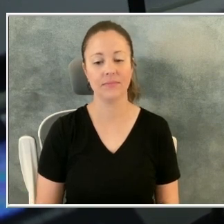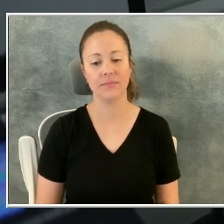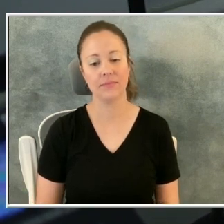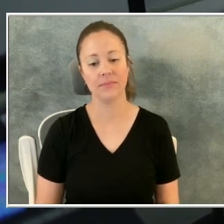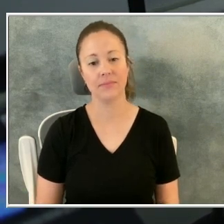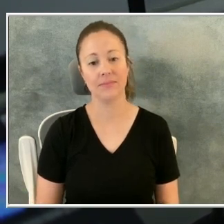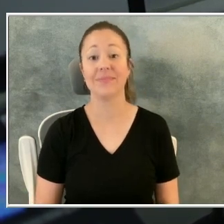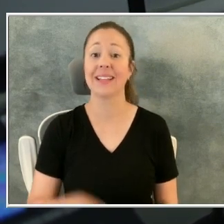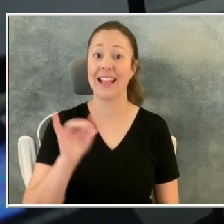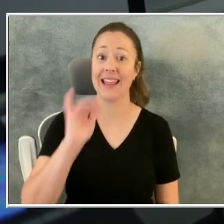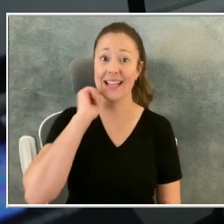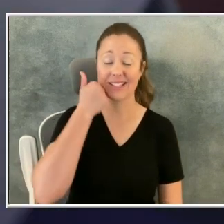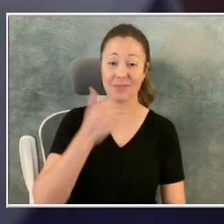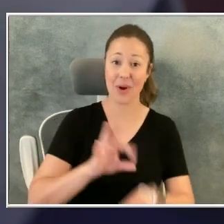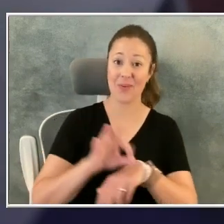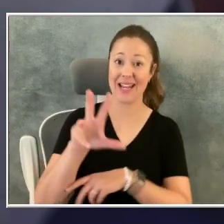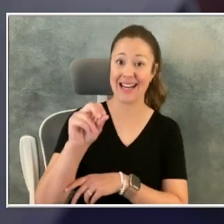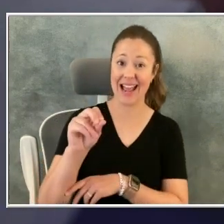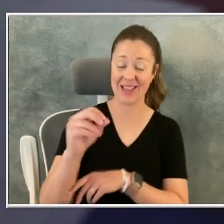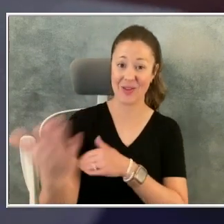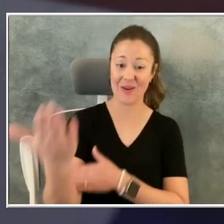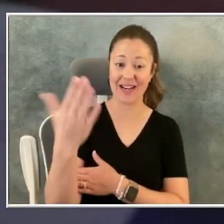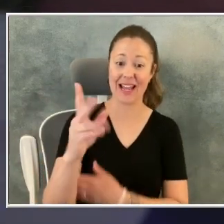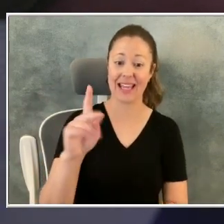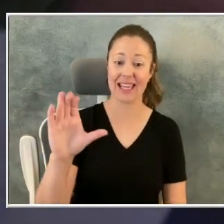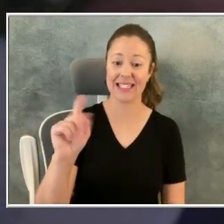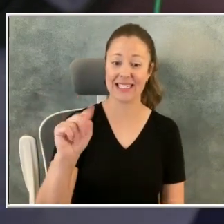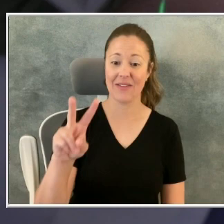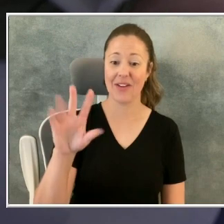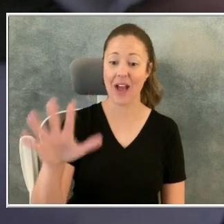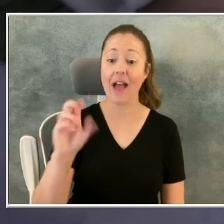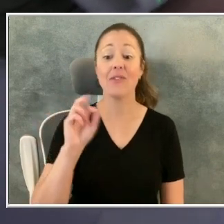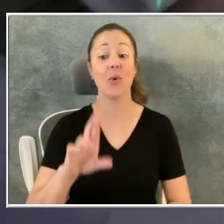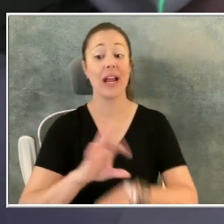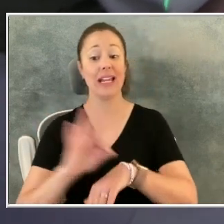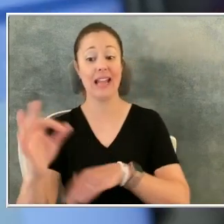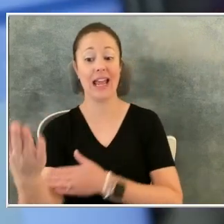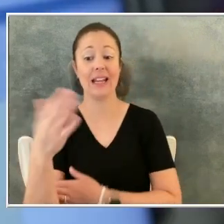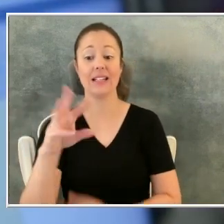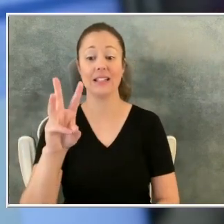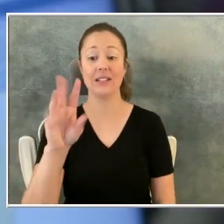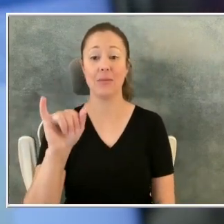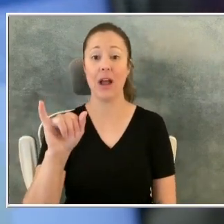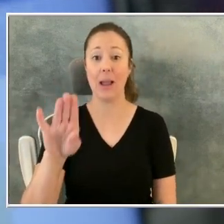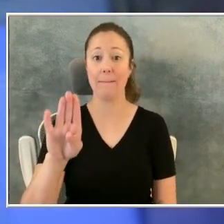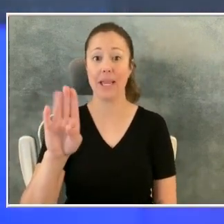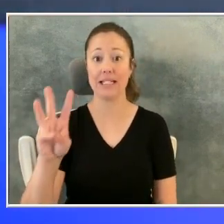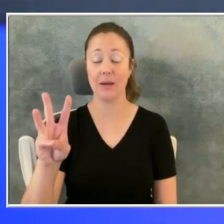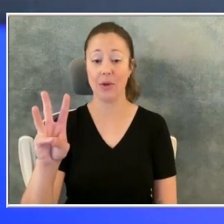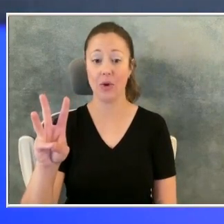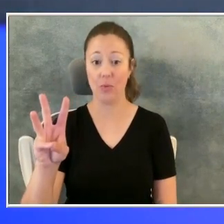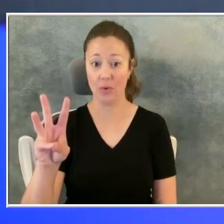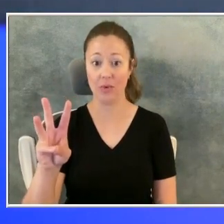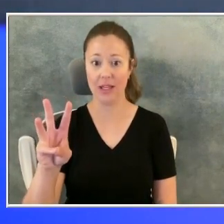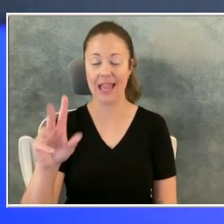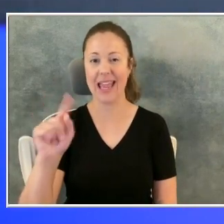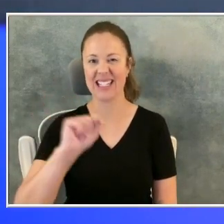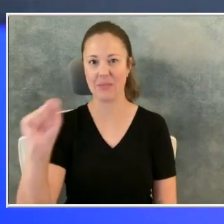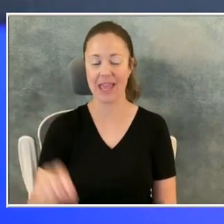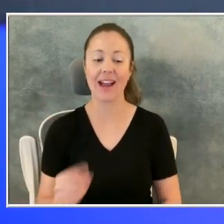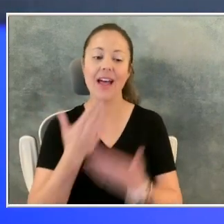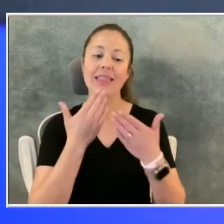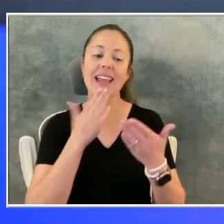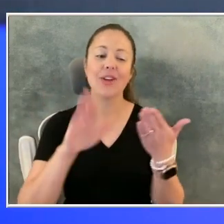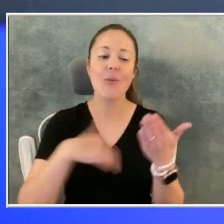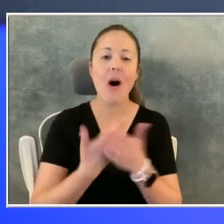That's tomorrow at 9:30 a.m. on KCTV5 or 9 a.m. on WIBW in Topeka. Again, thanks to all of our viewers for being with